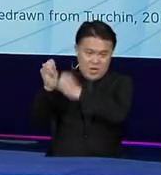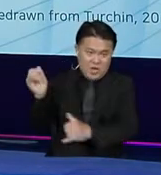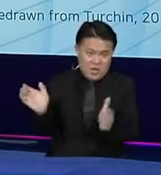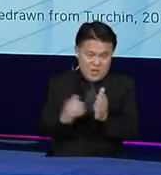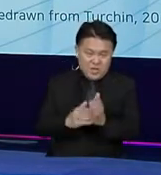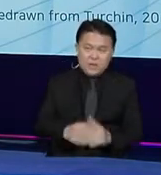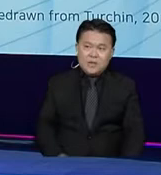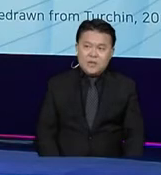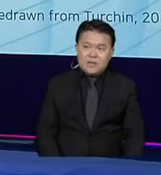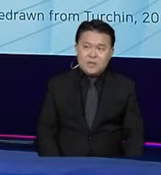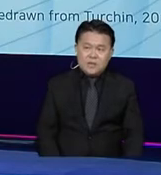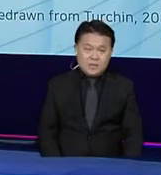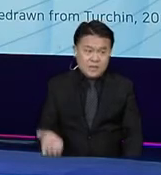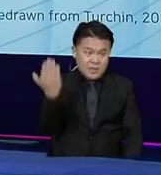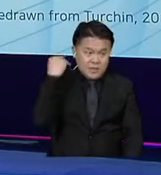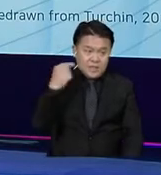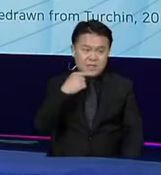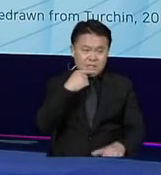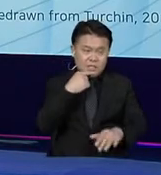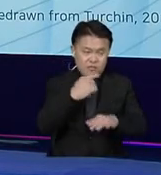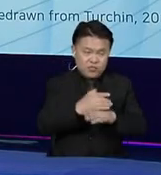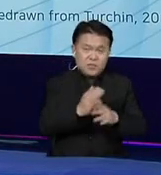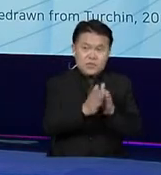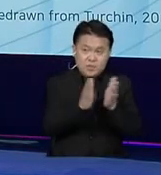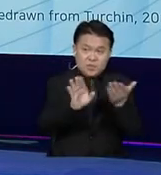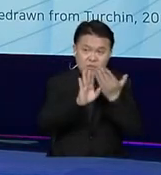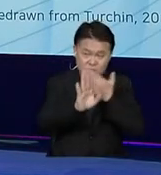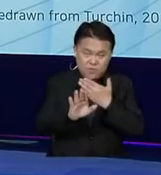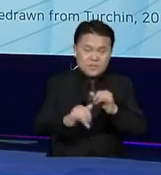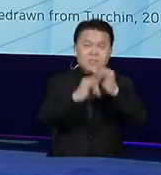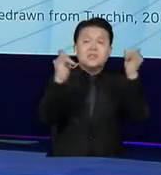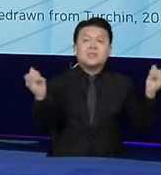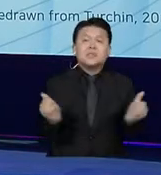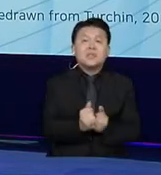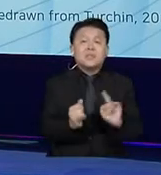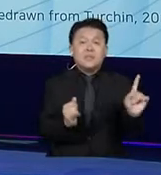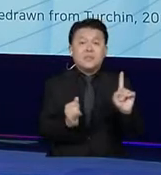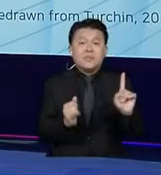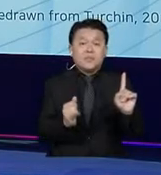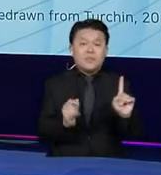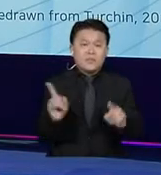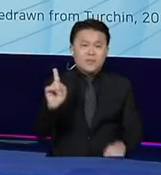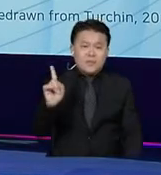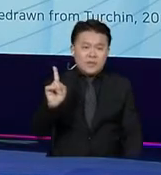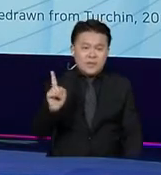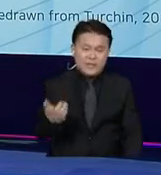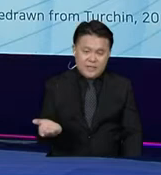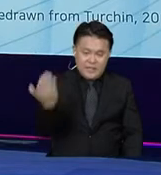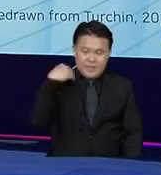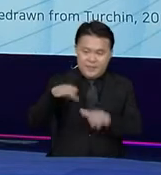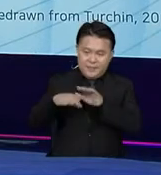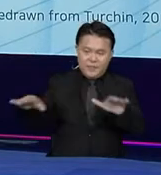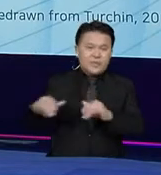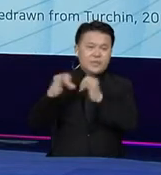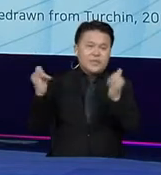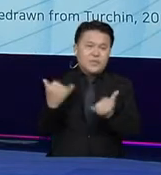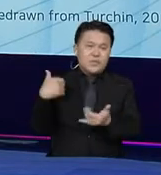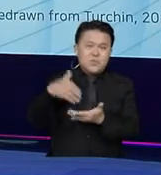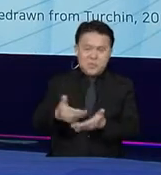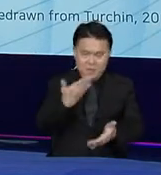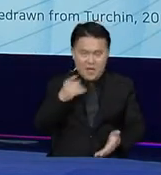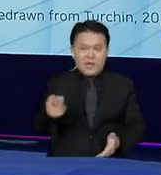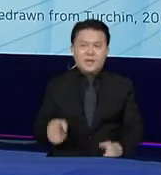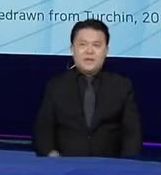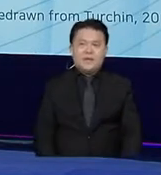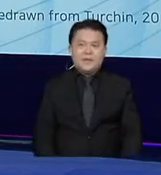the past few hundred years that societies return to their egalitarian roots and now exist within hierarchies. In